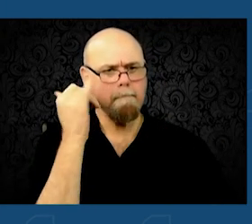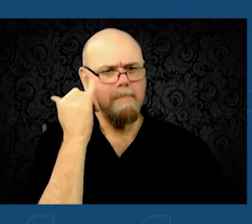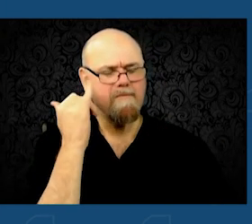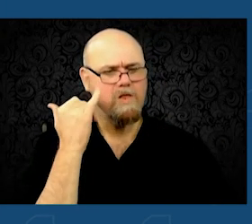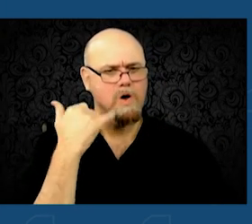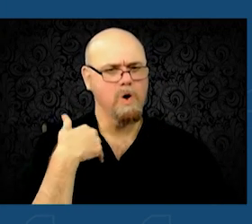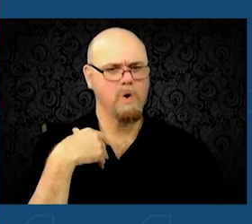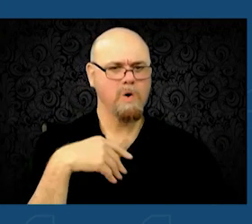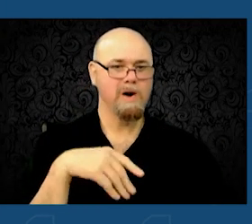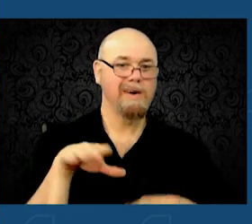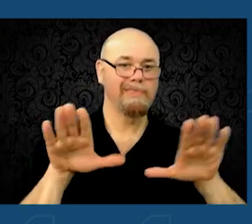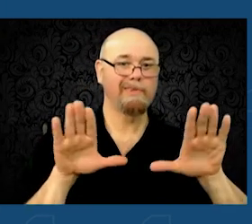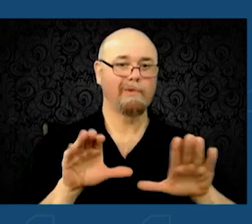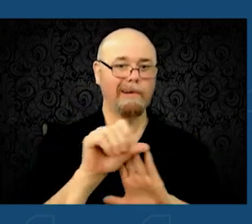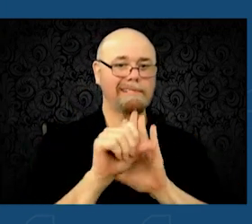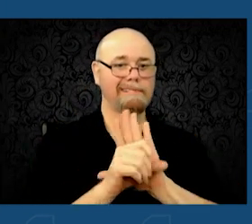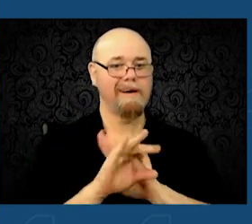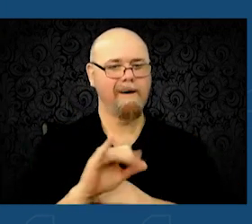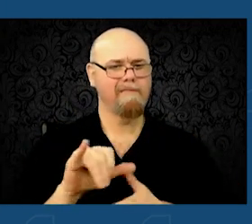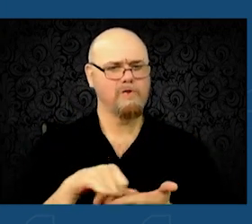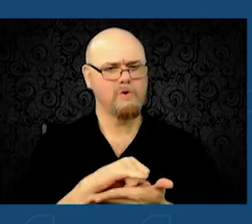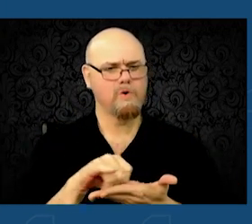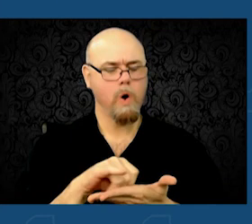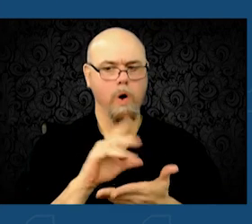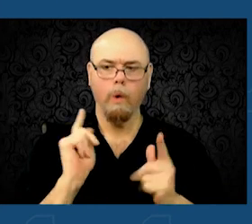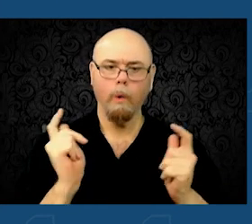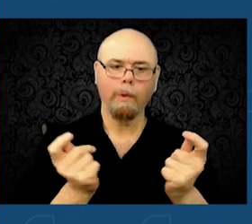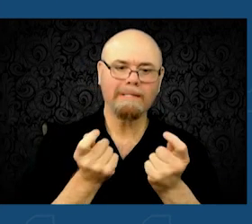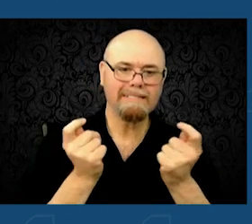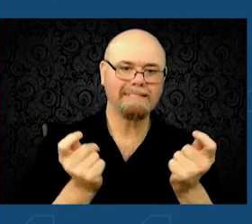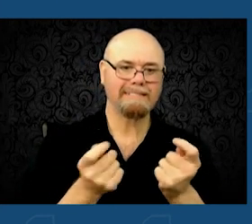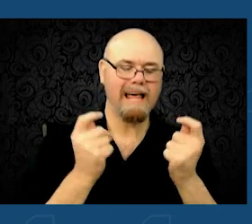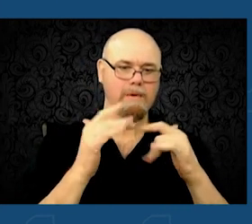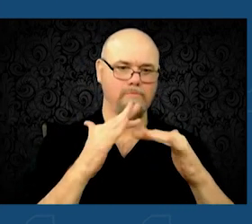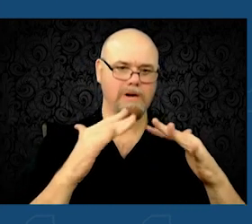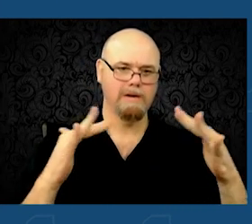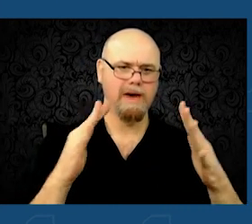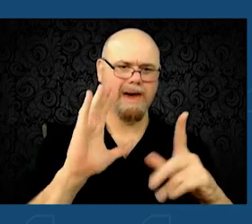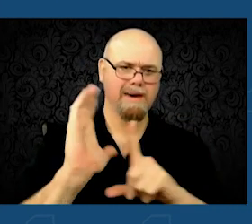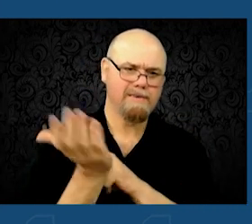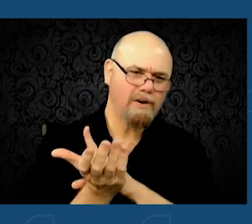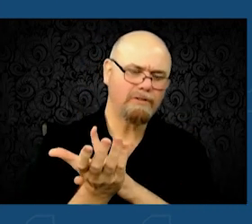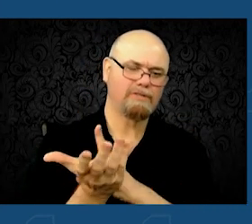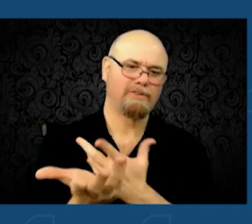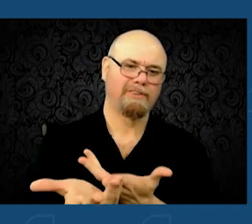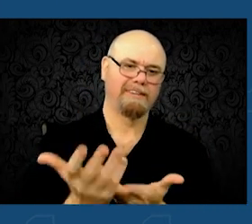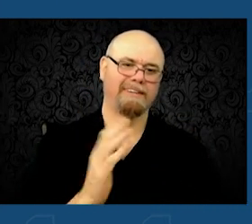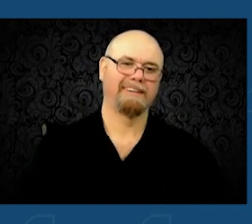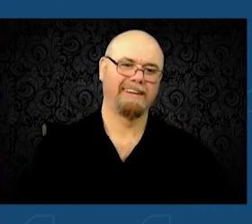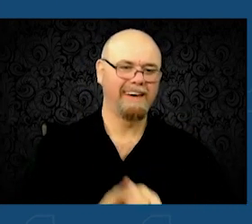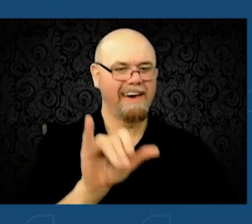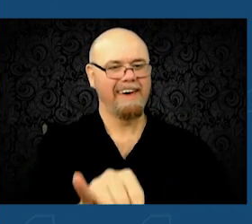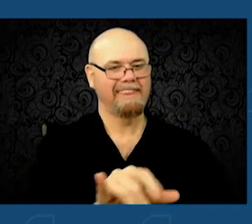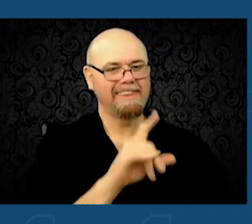New York, we are celebrating culture. That's the way it's supposed to be.